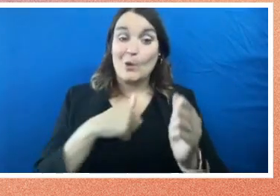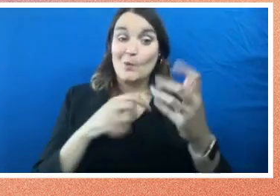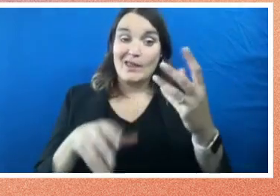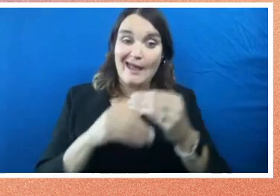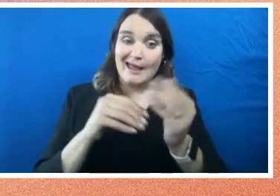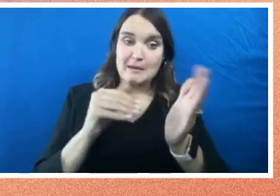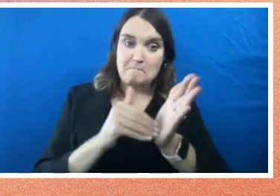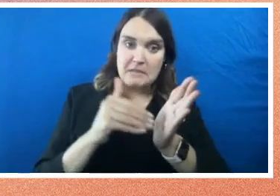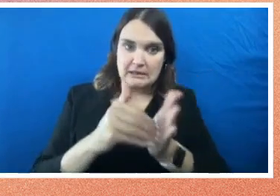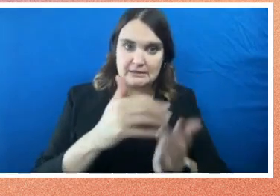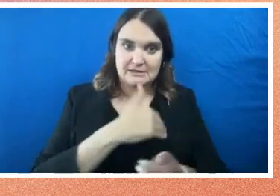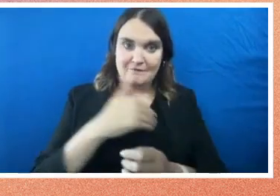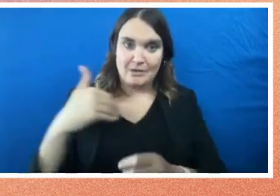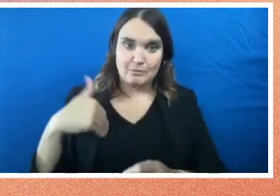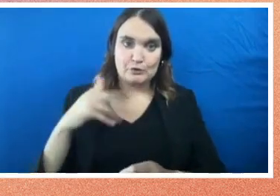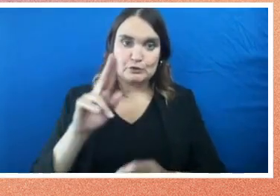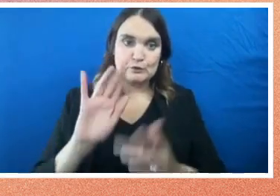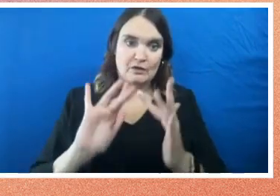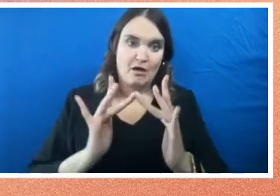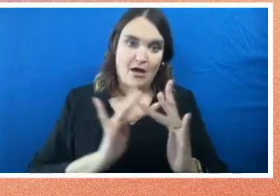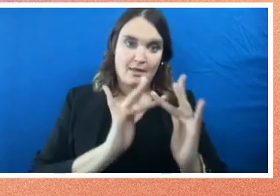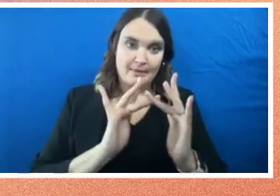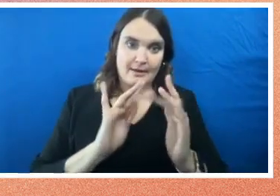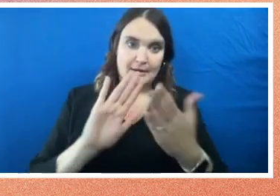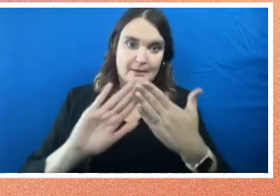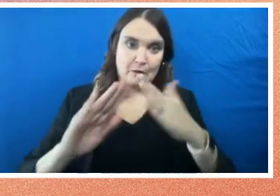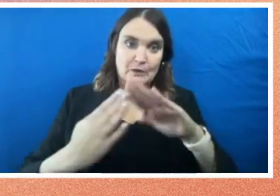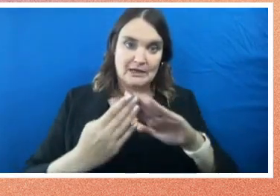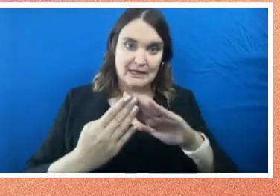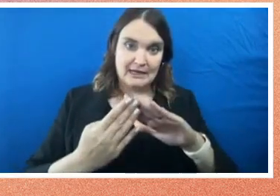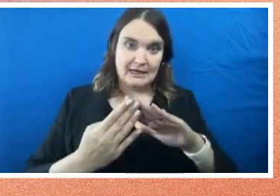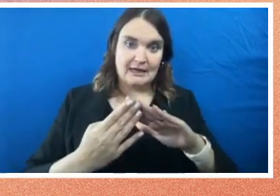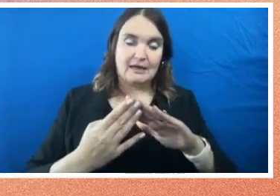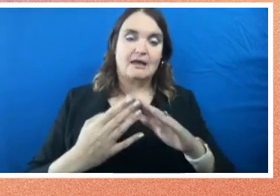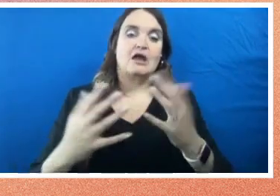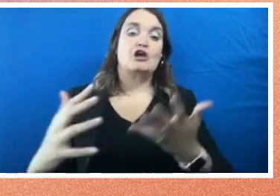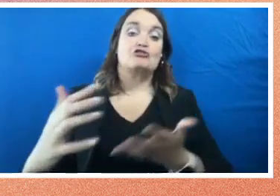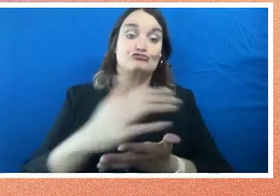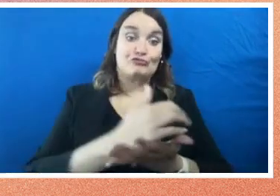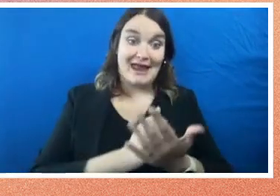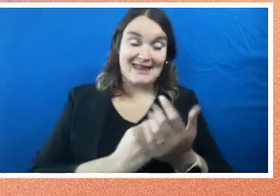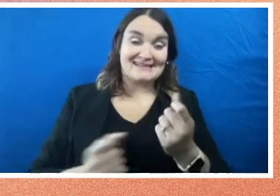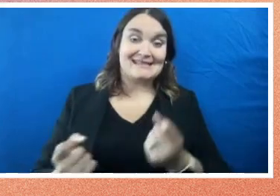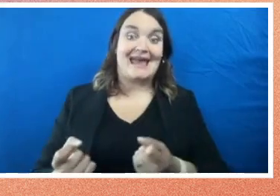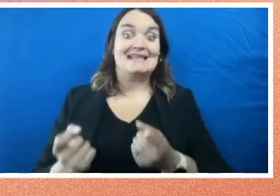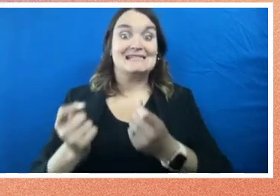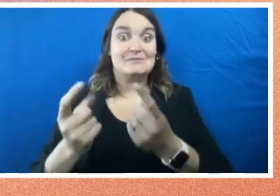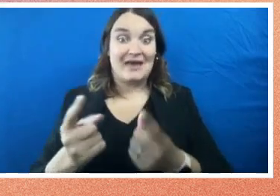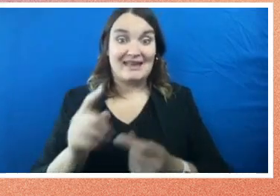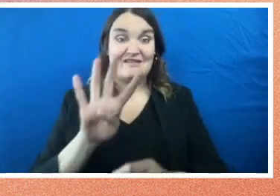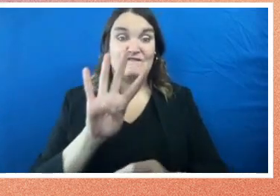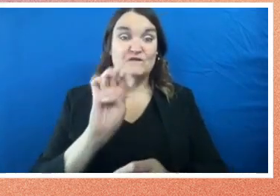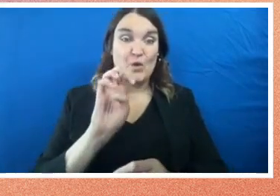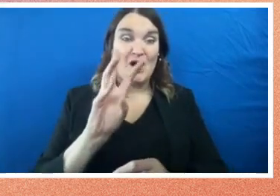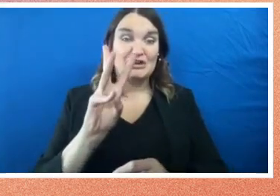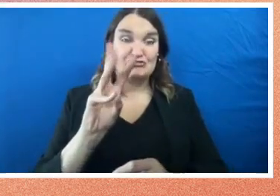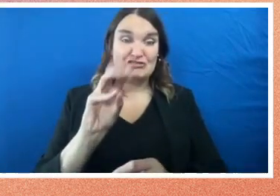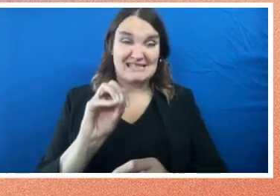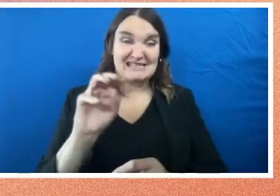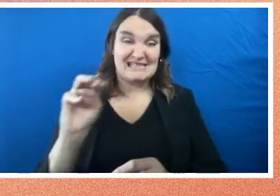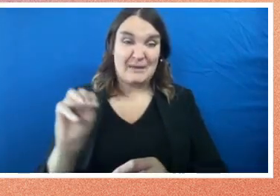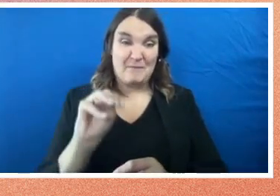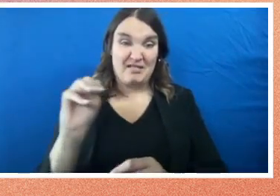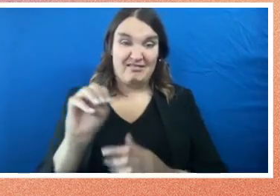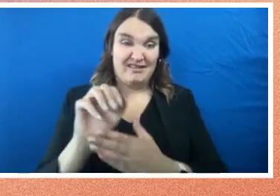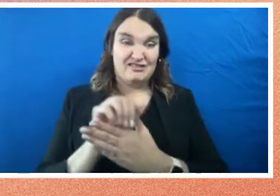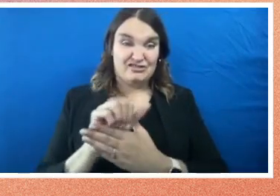online community, raised, and yes, spent over $460 million to elect women.